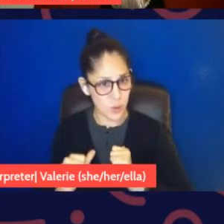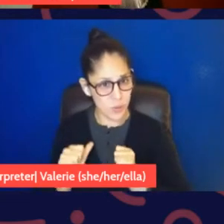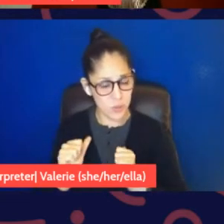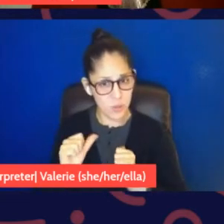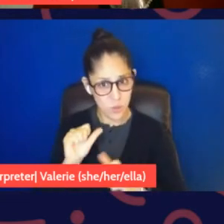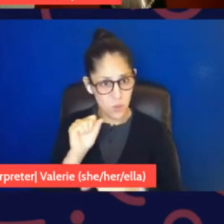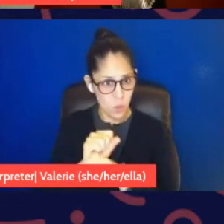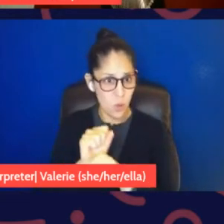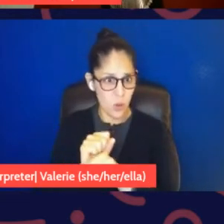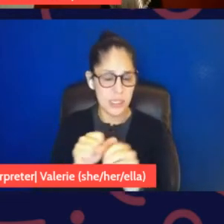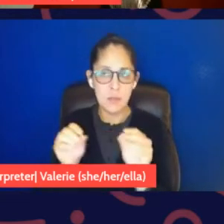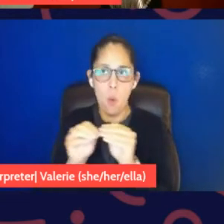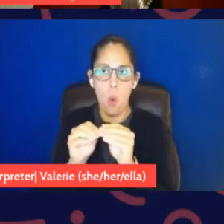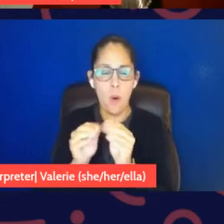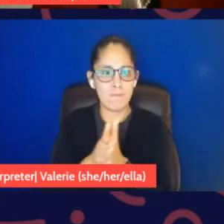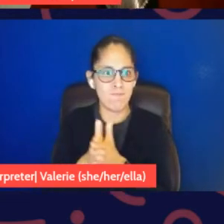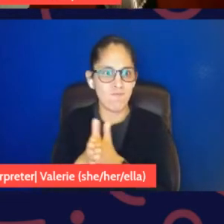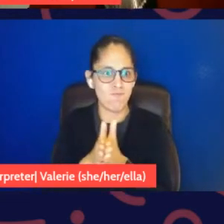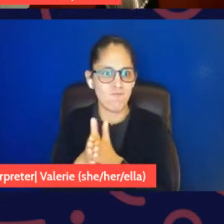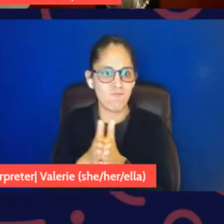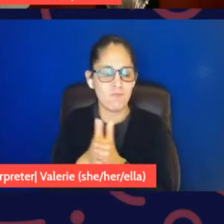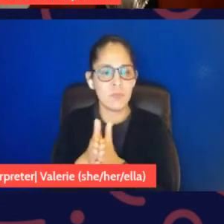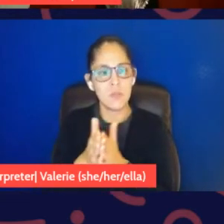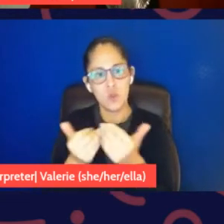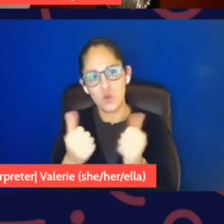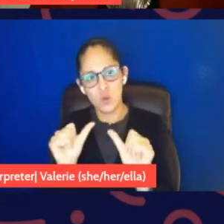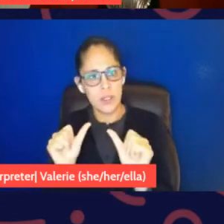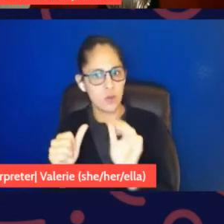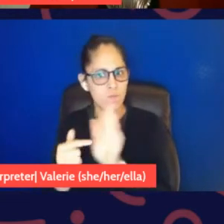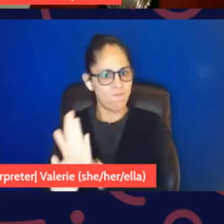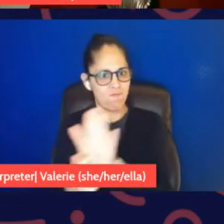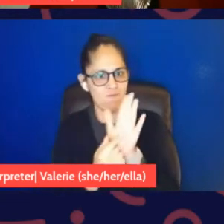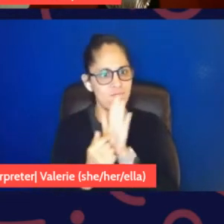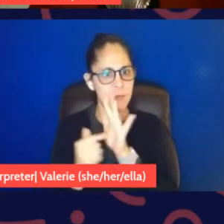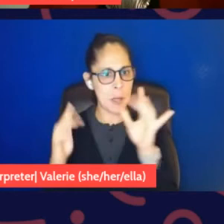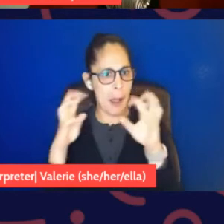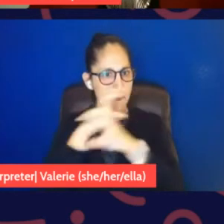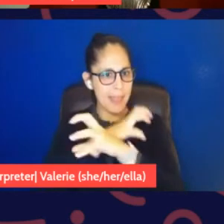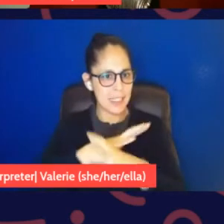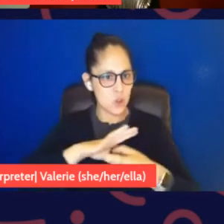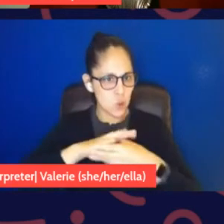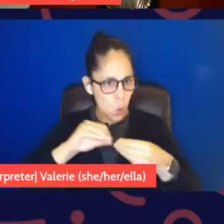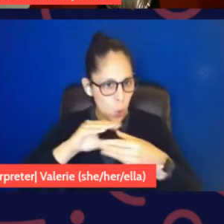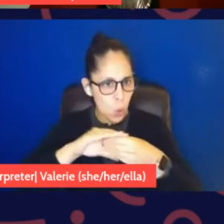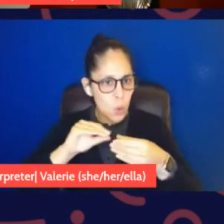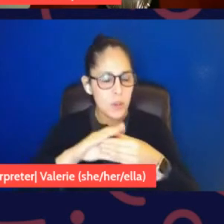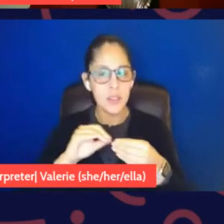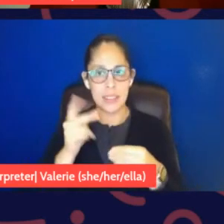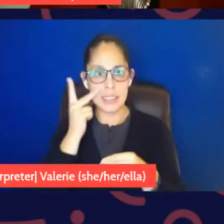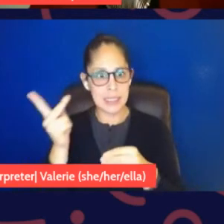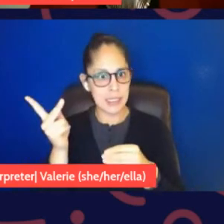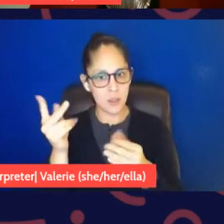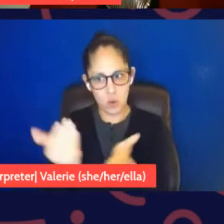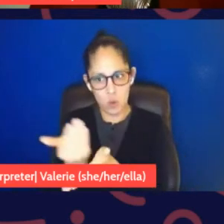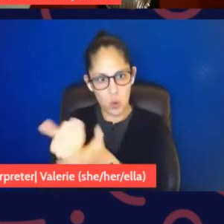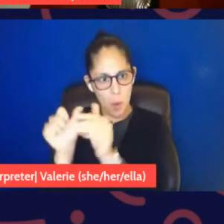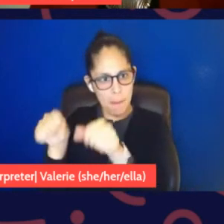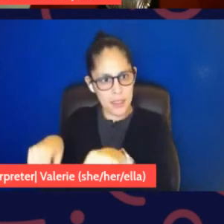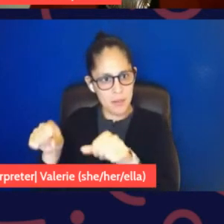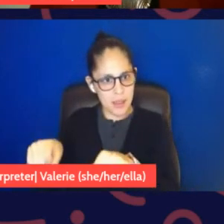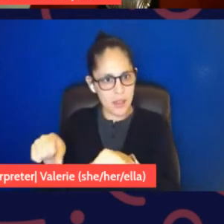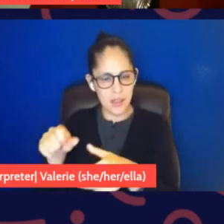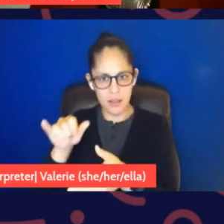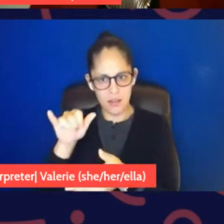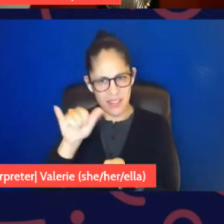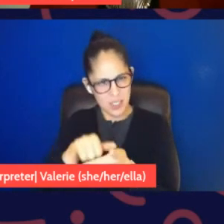is eager to move in towards these complexities and seeing these kinds of new possibilities. And that's what I'm